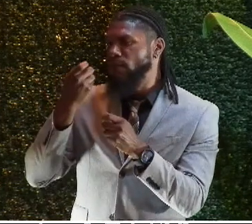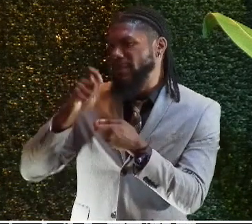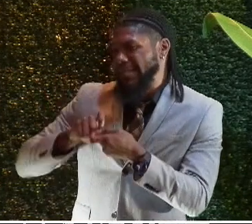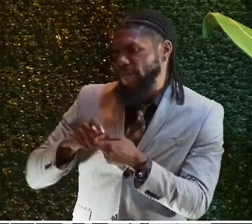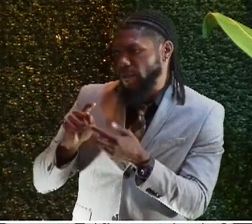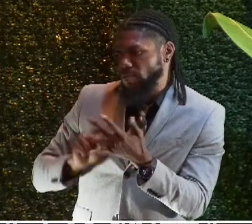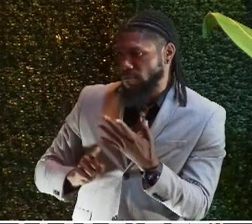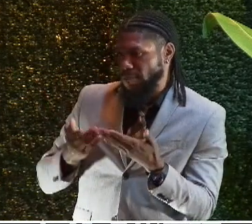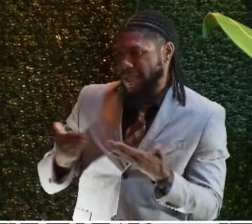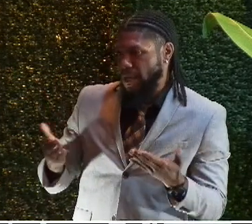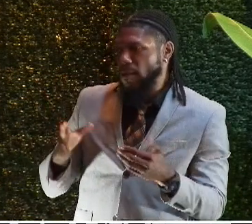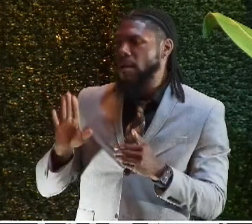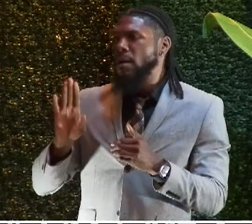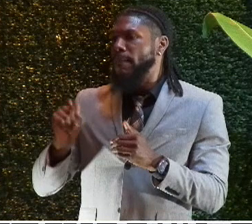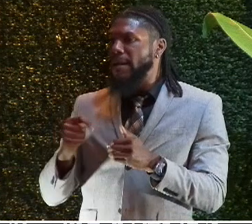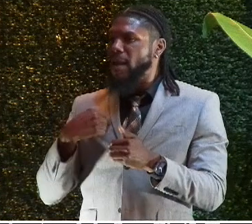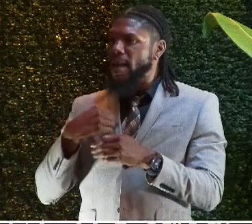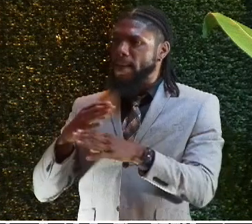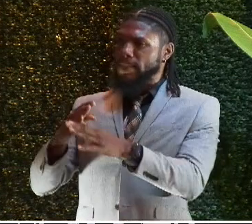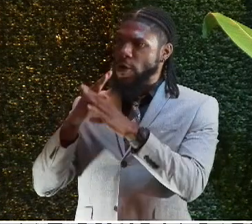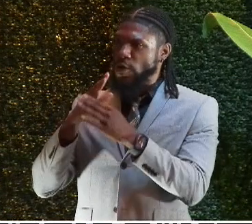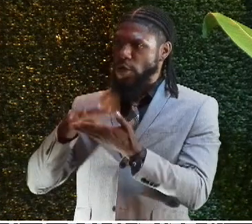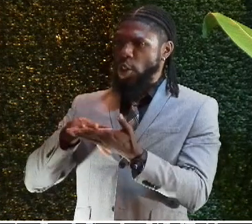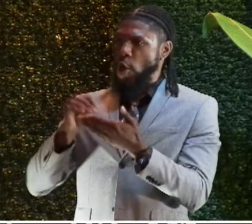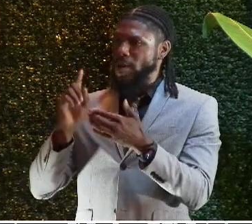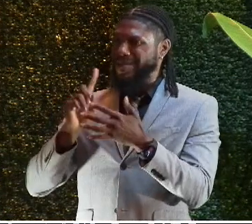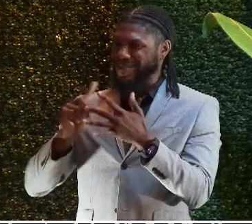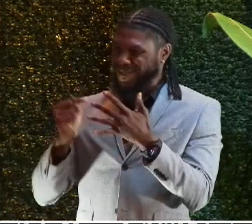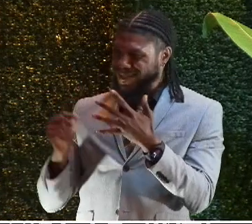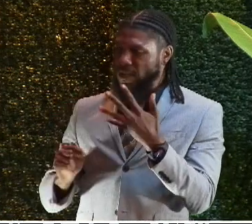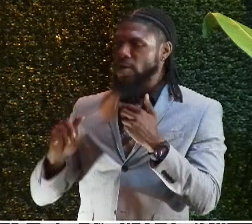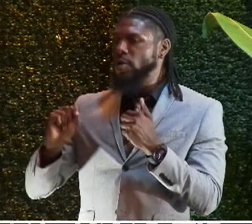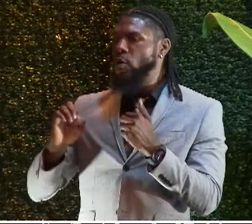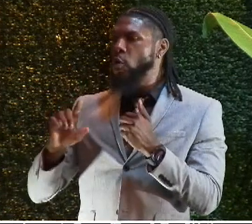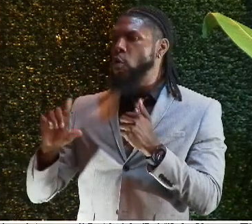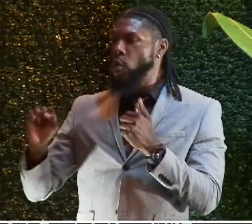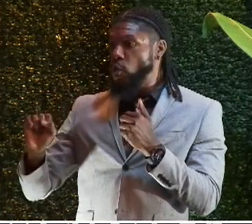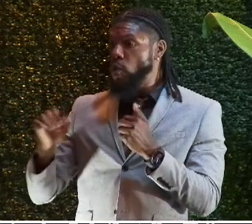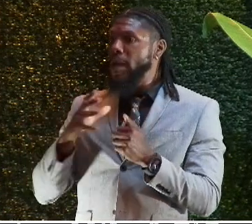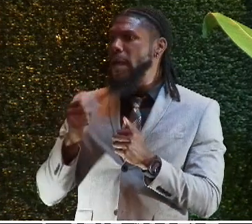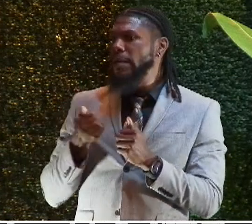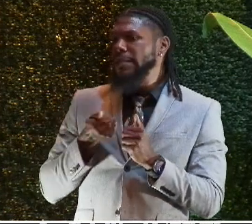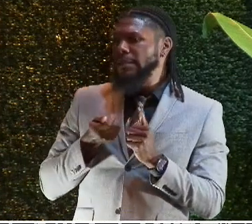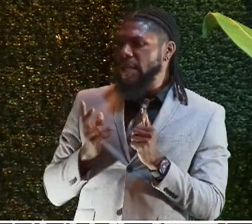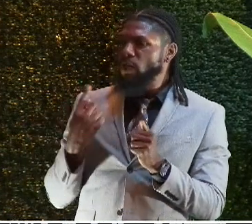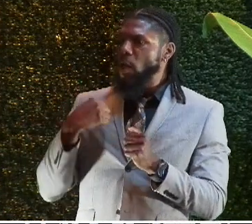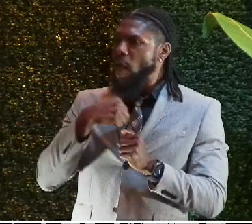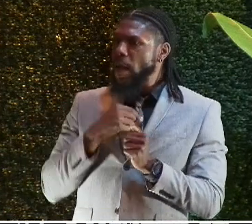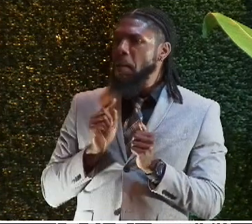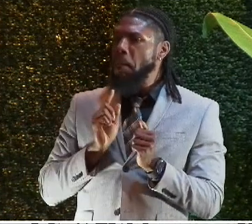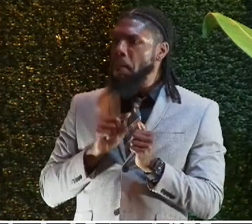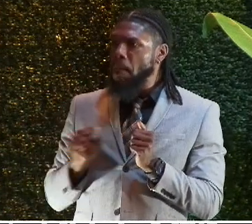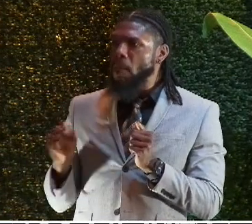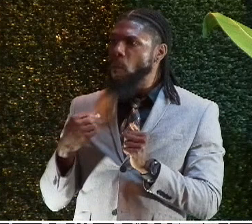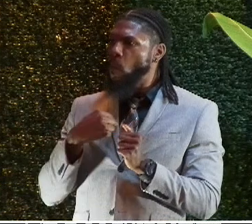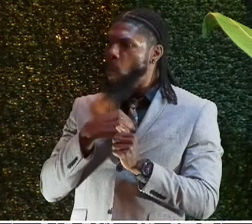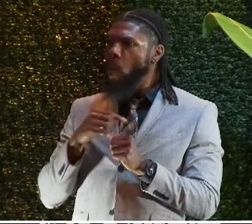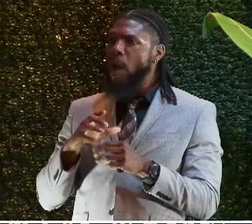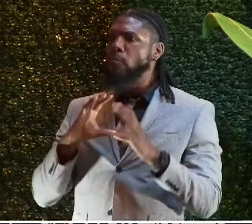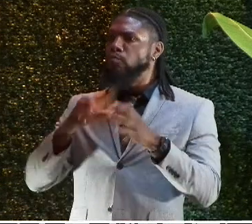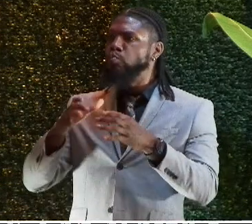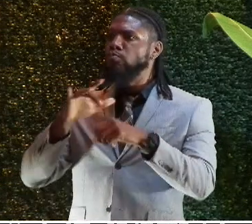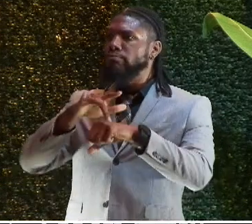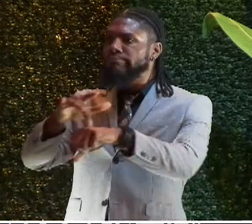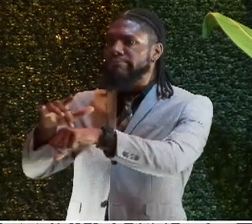barrier to learning these tools. And a few of us have been at these places to be able to access them and learn